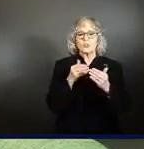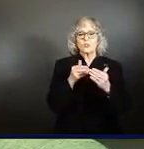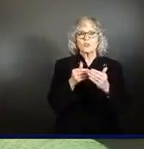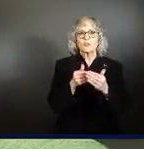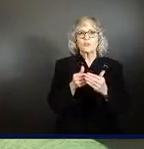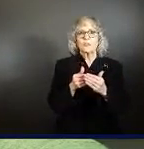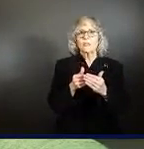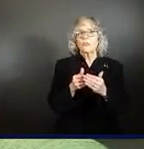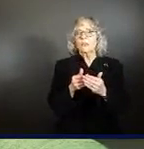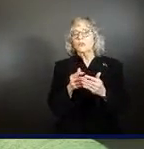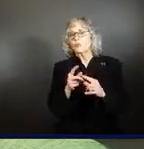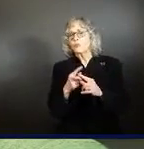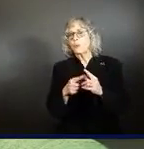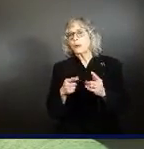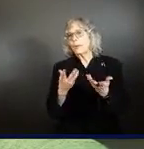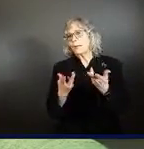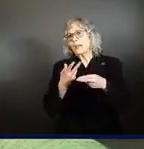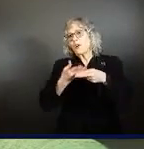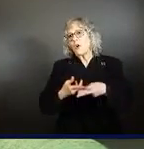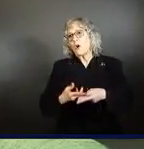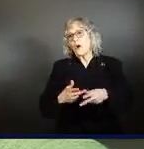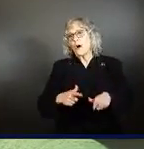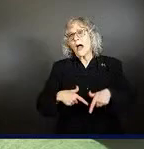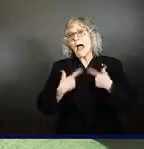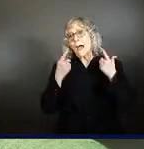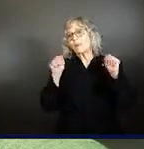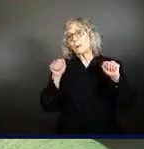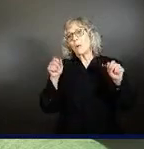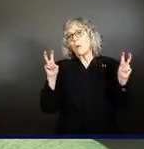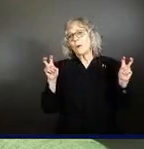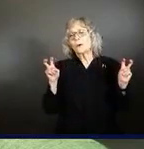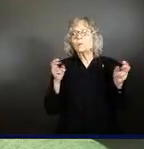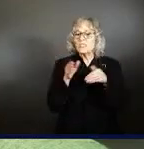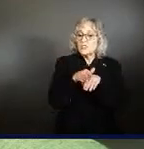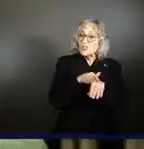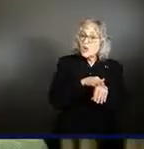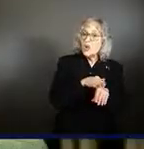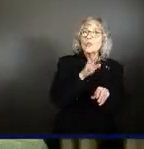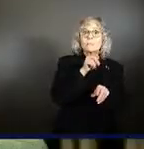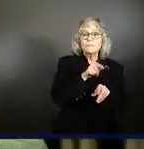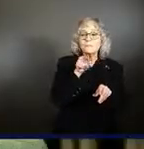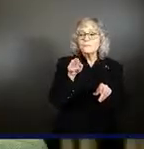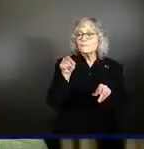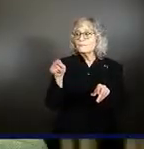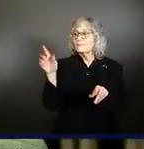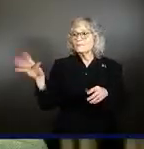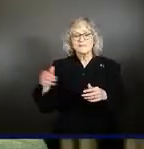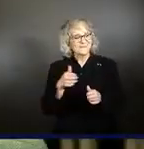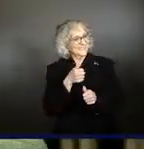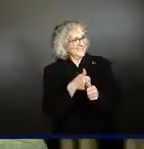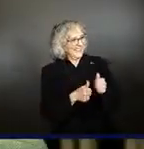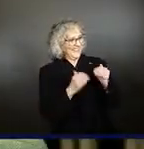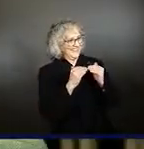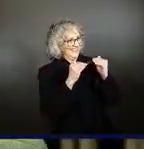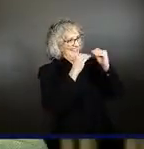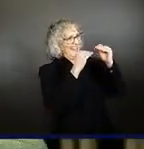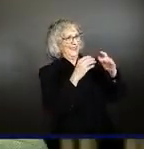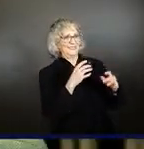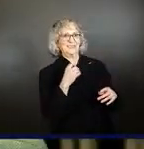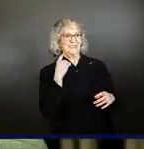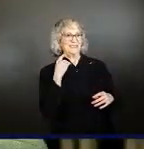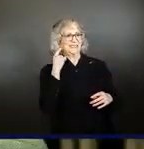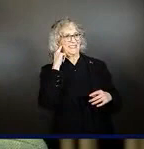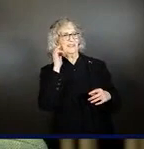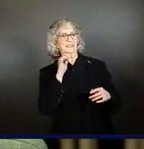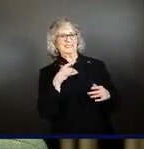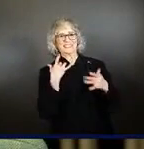call habitable. So that's how it goes, by layers, slowly, step by step. Each layer sounds exciting, though. Right. So it's going to be great. We've got